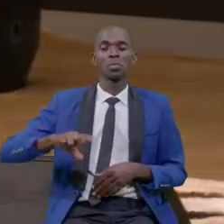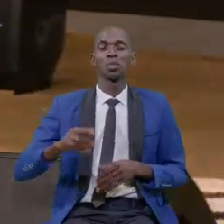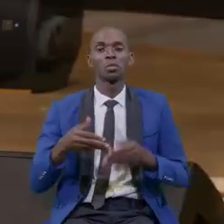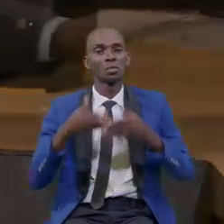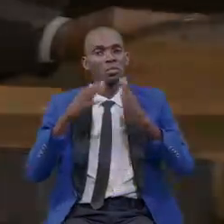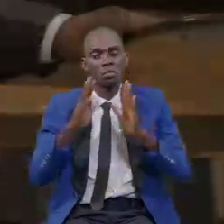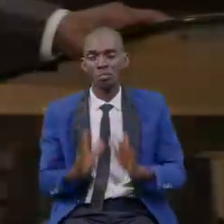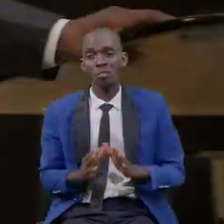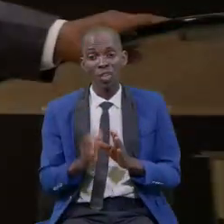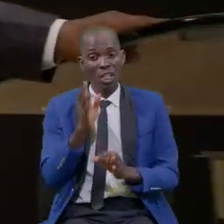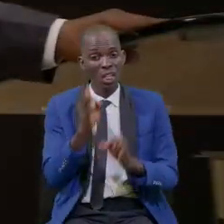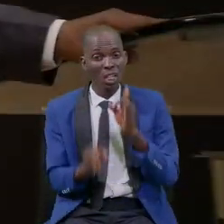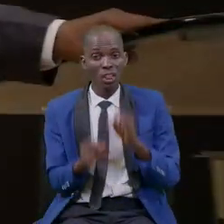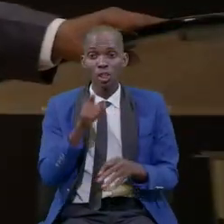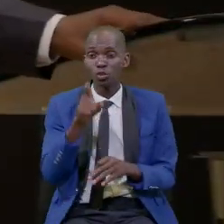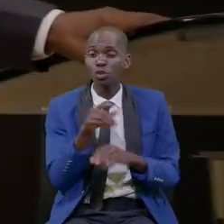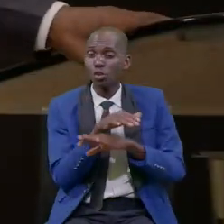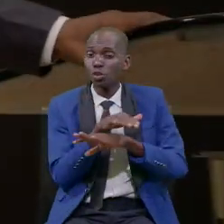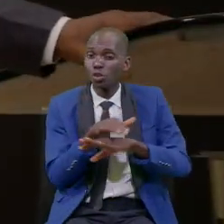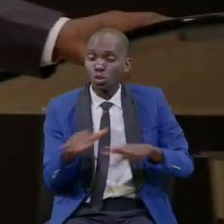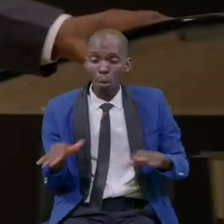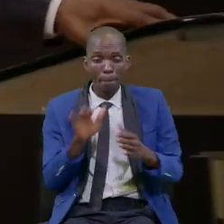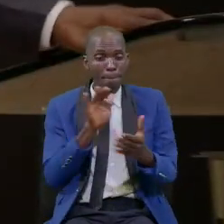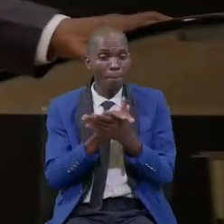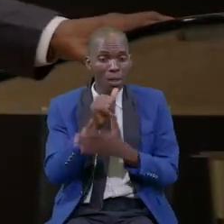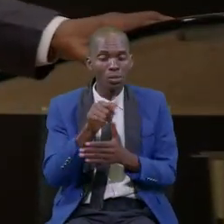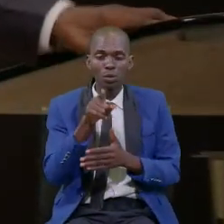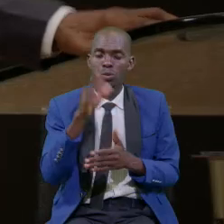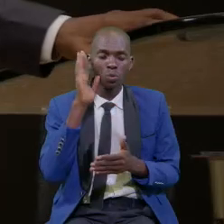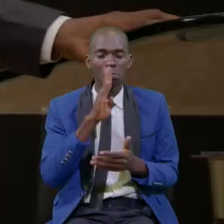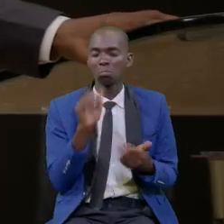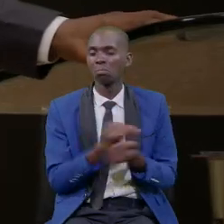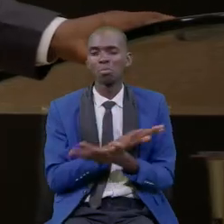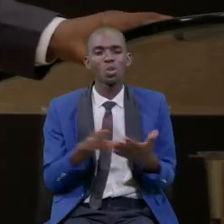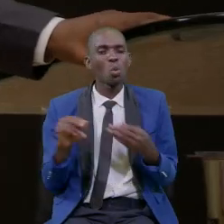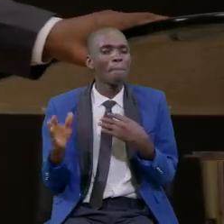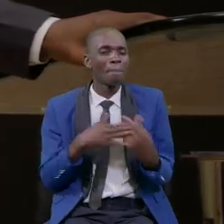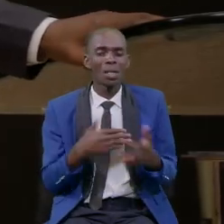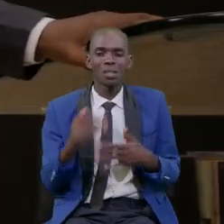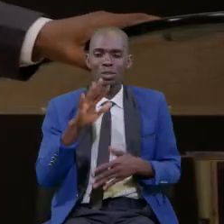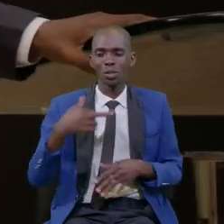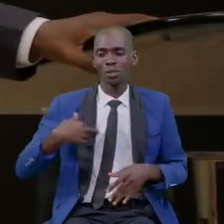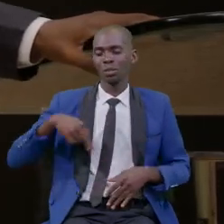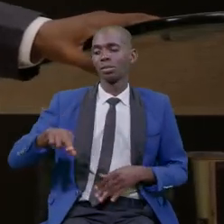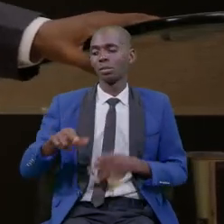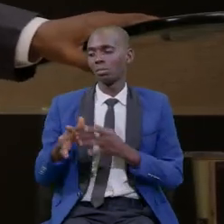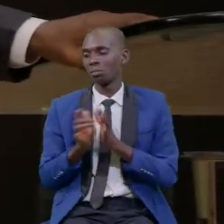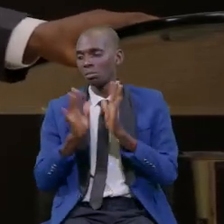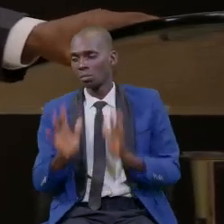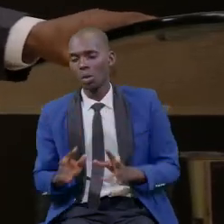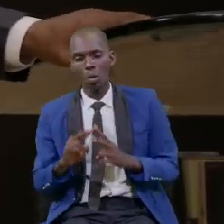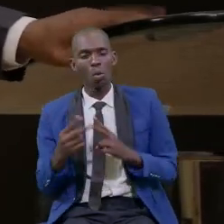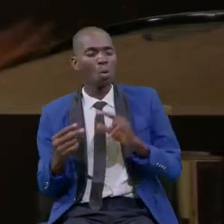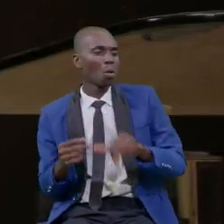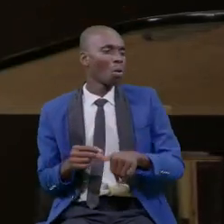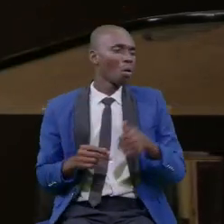not believe, they'll perish. Whatever the religion, Christianity or the other religion or